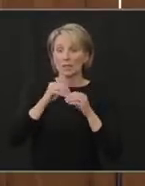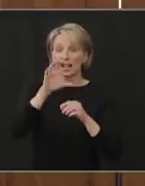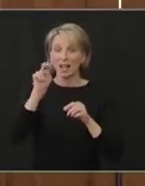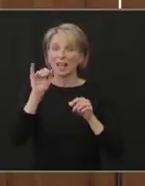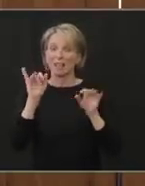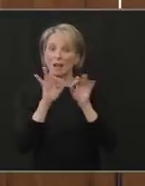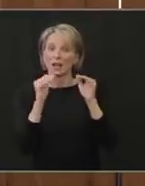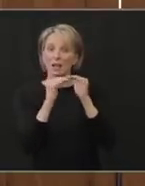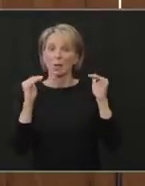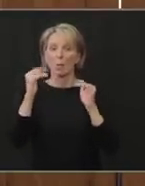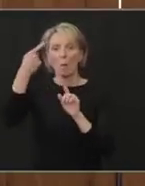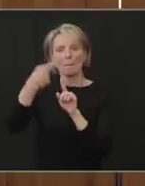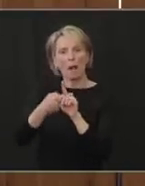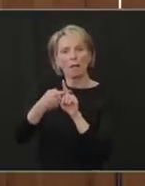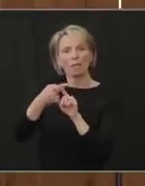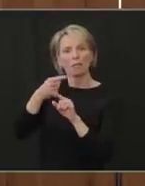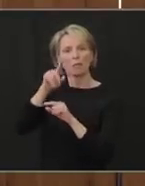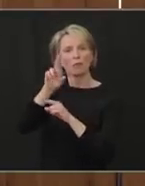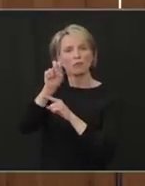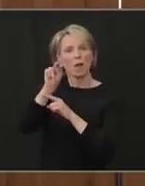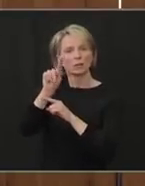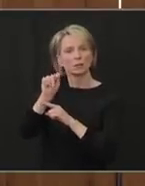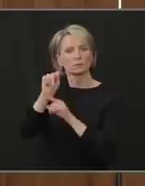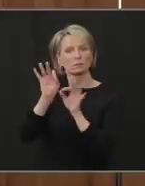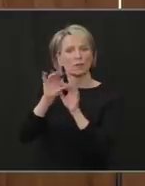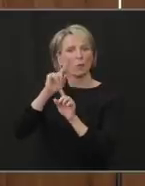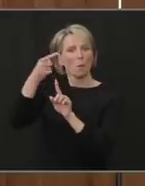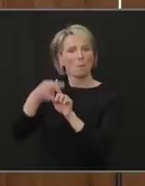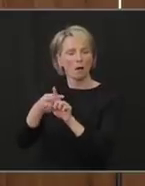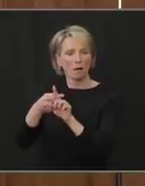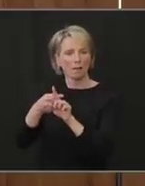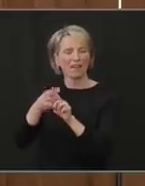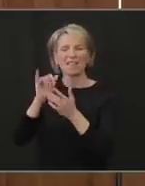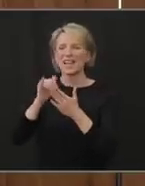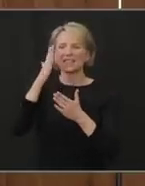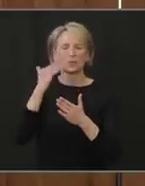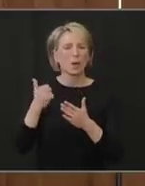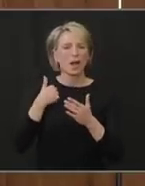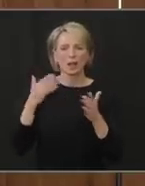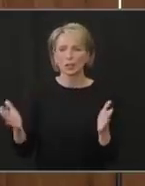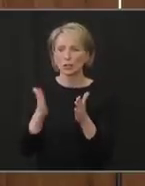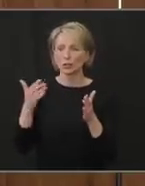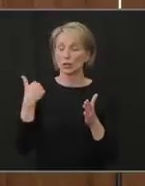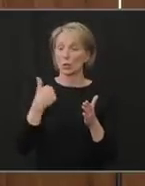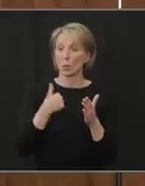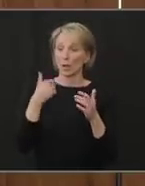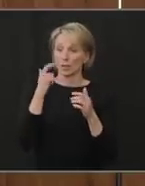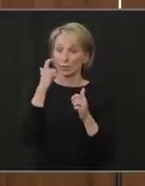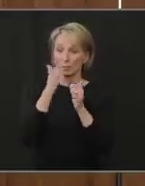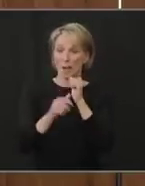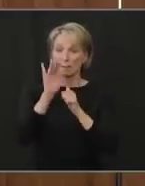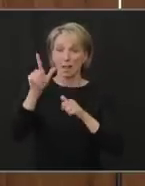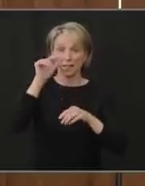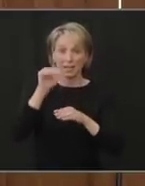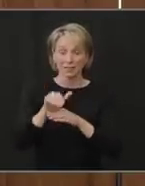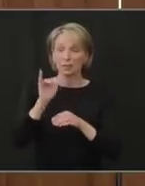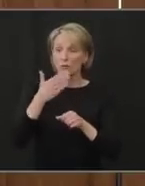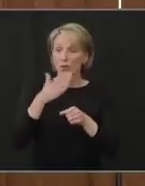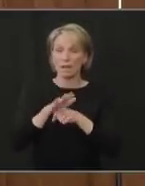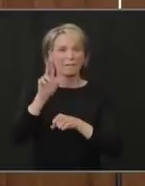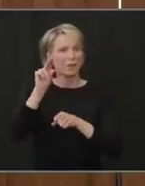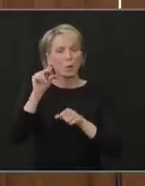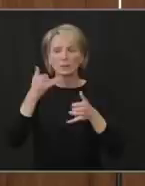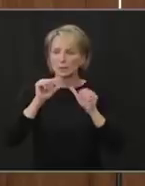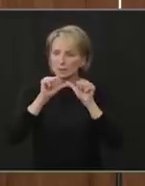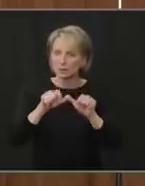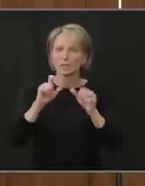that's why we need to think big. We need to think bigger and better, because for Connecticut and for many other states,